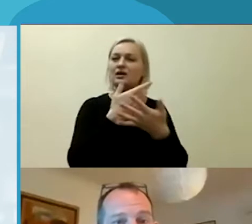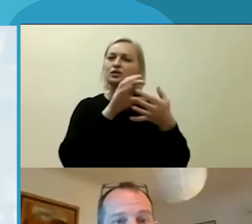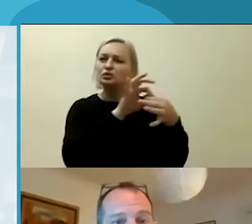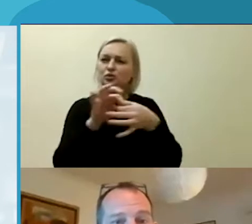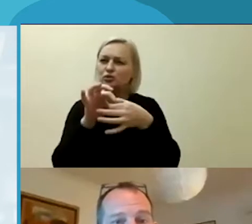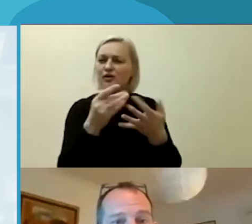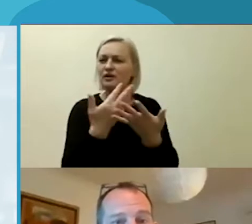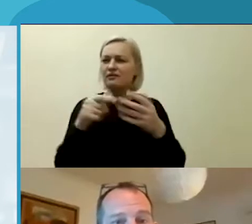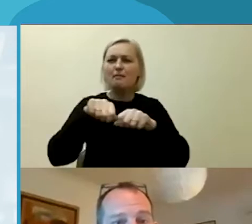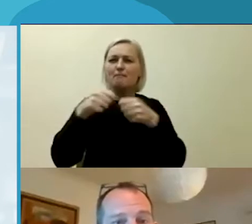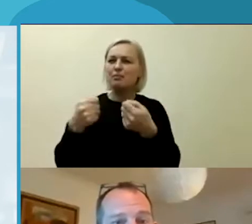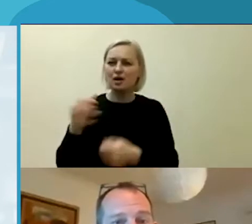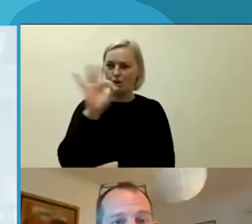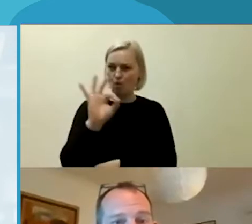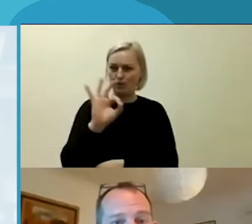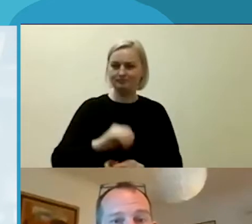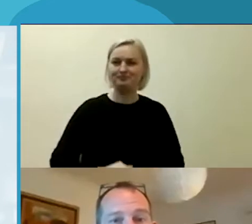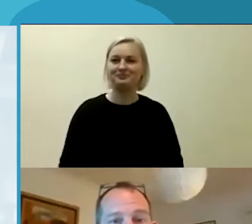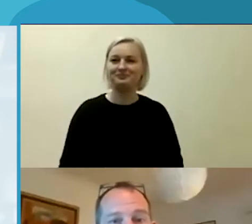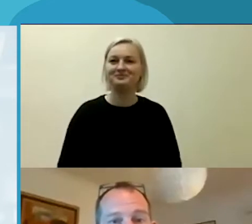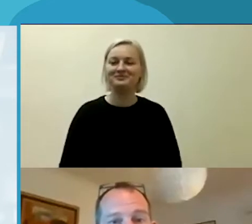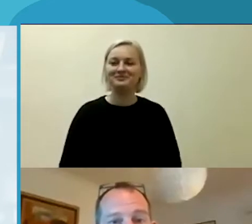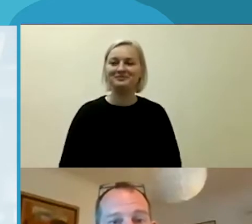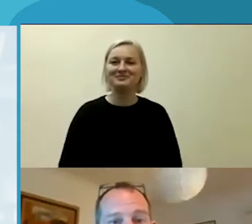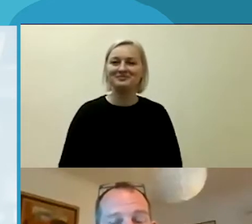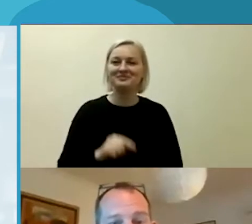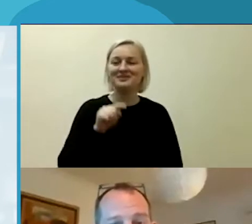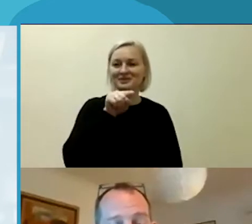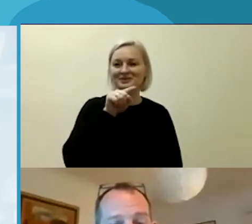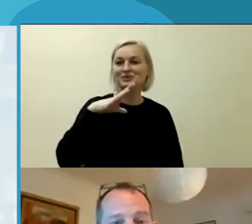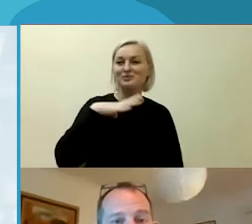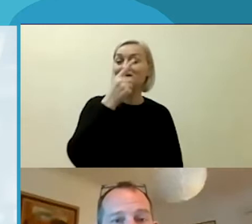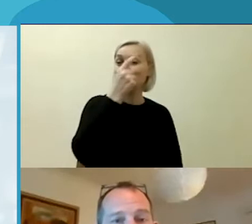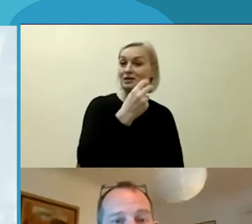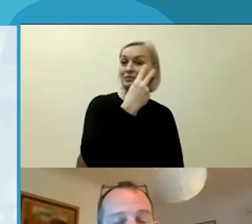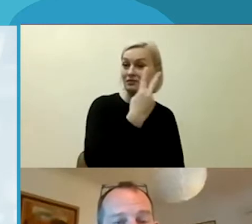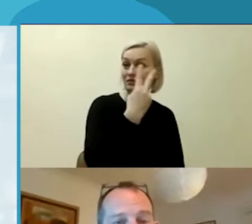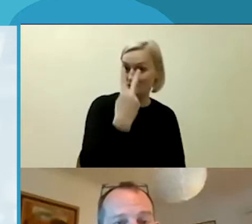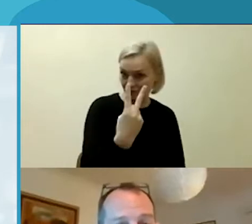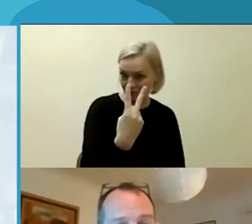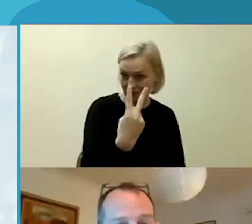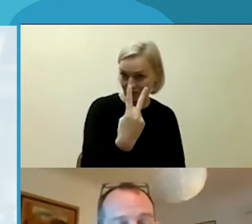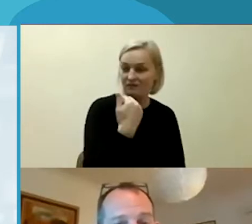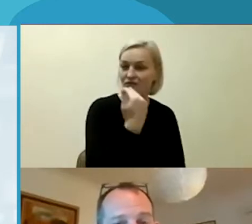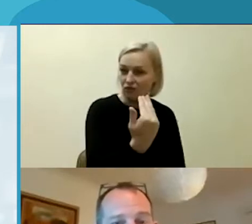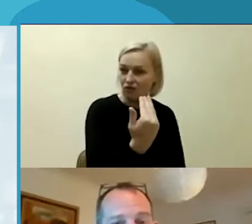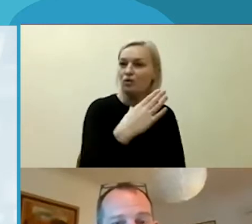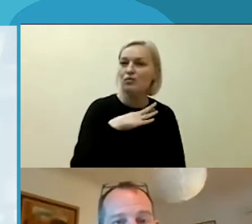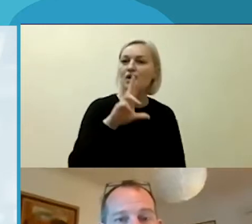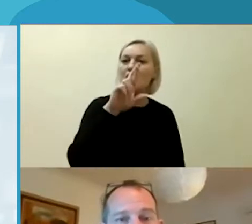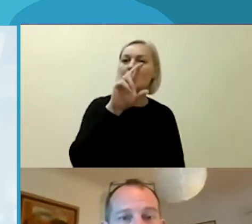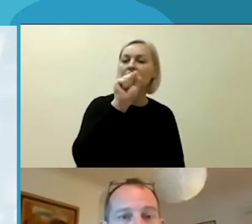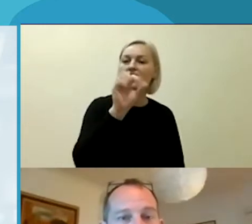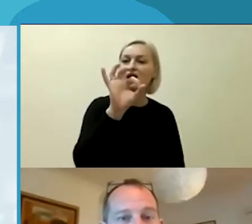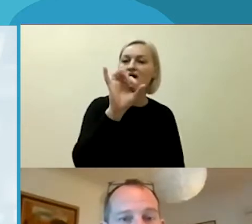estimated 122 racist incidents that would meet the hate crime criteria, whereas the police in that